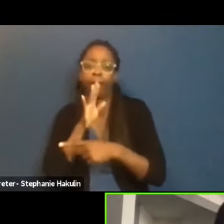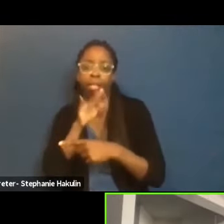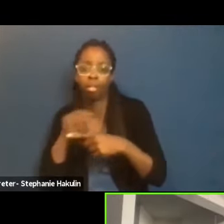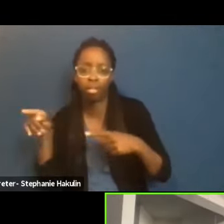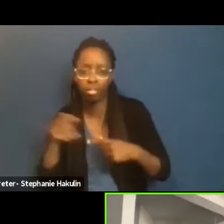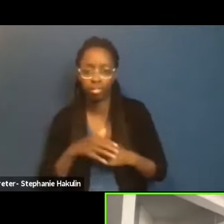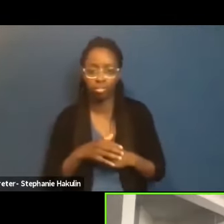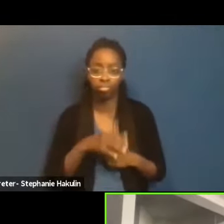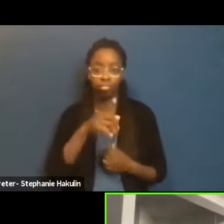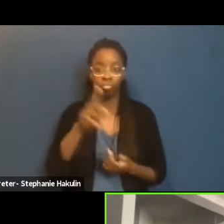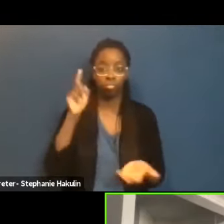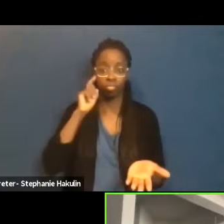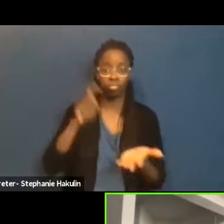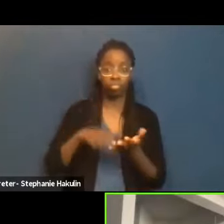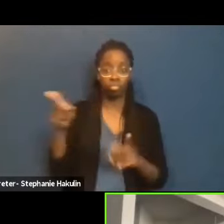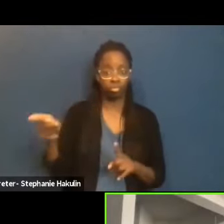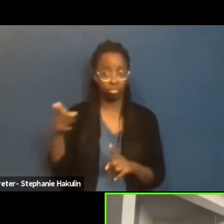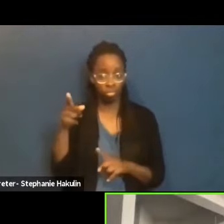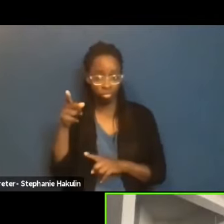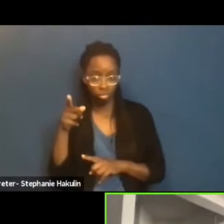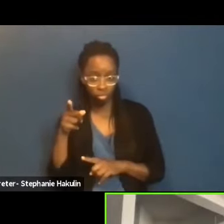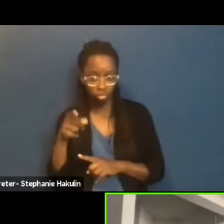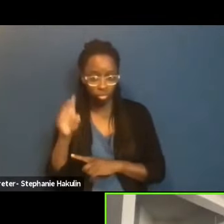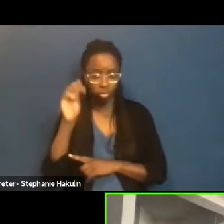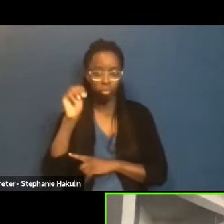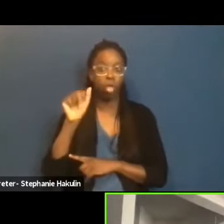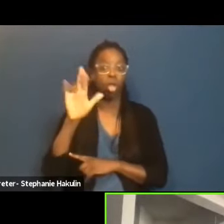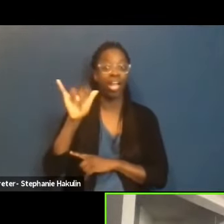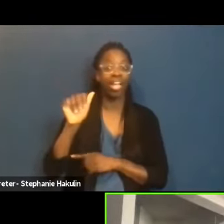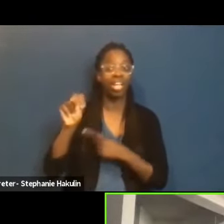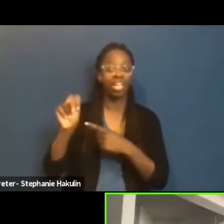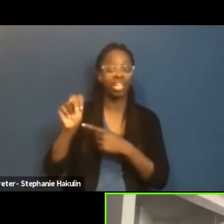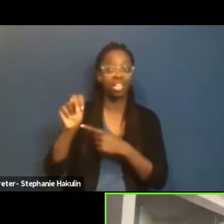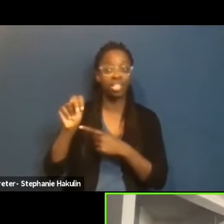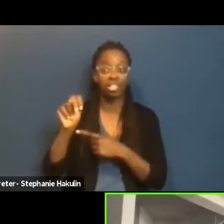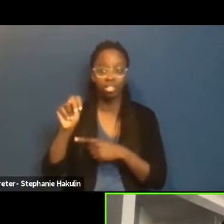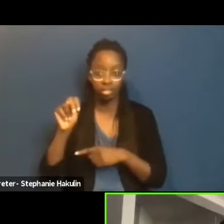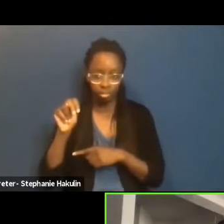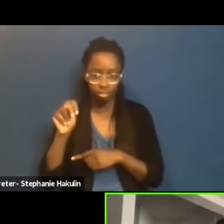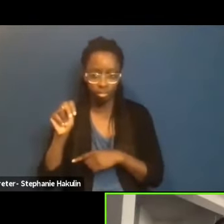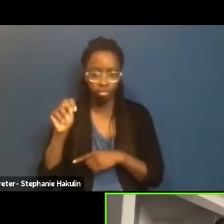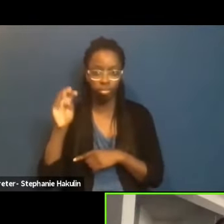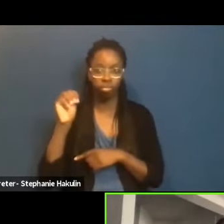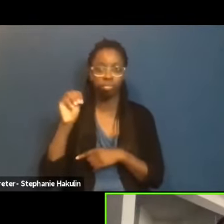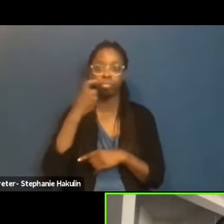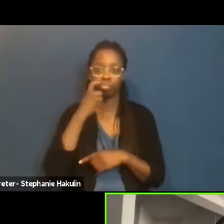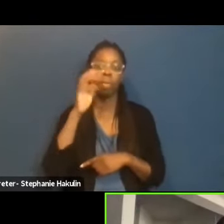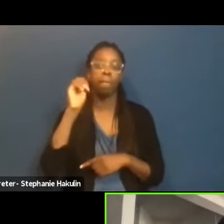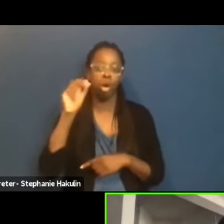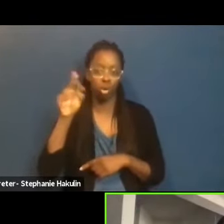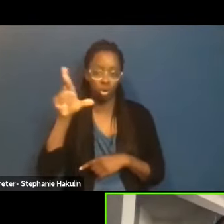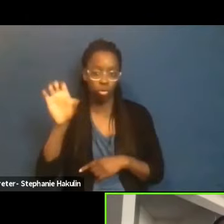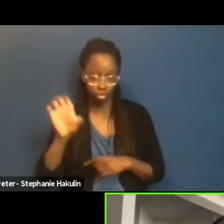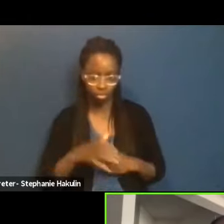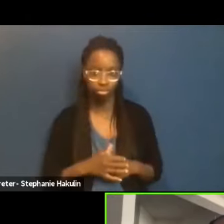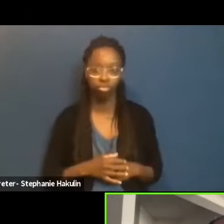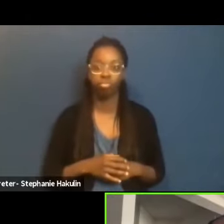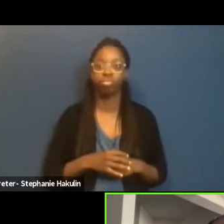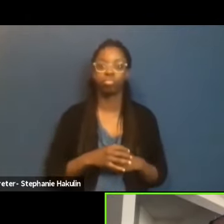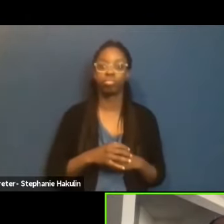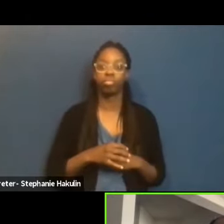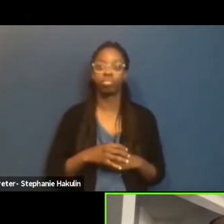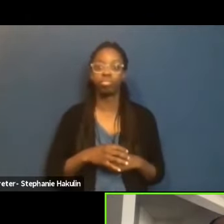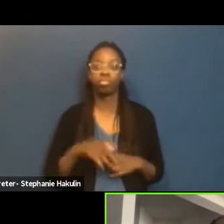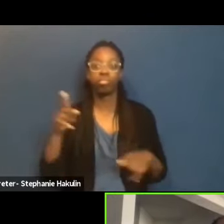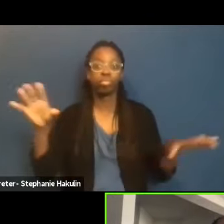and wish you could have taken Billie Holiday as your bride? Do you ever want to run back to your wedding day and have it all over on the South Side? Do you wake